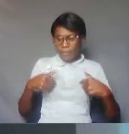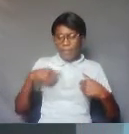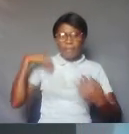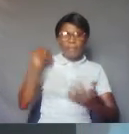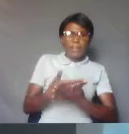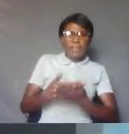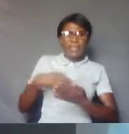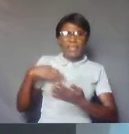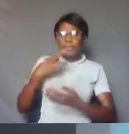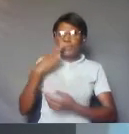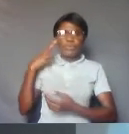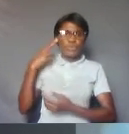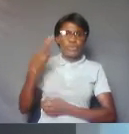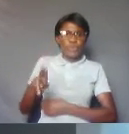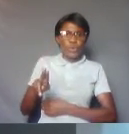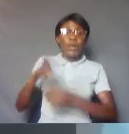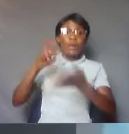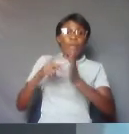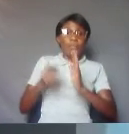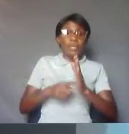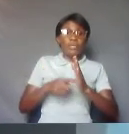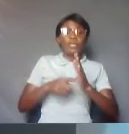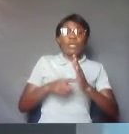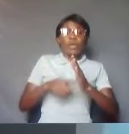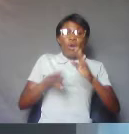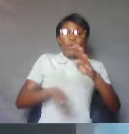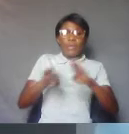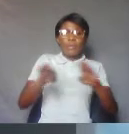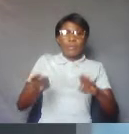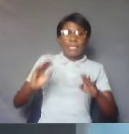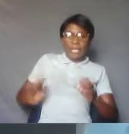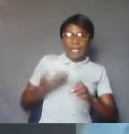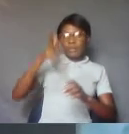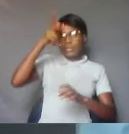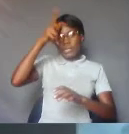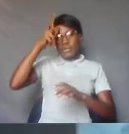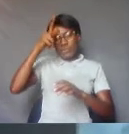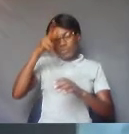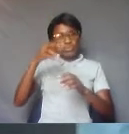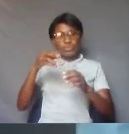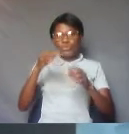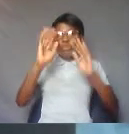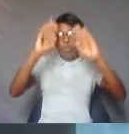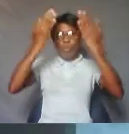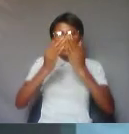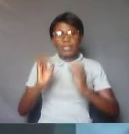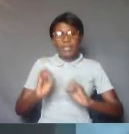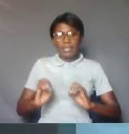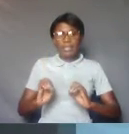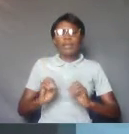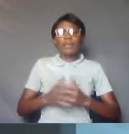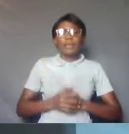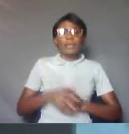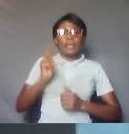failing the deaf, we are failing to implement the will of God about communication to everybody.